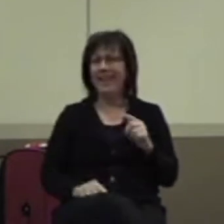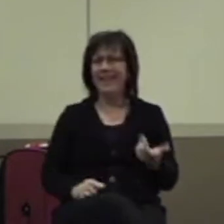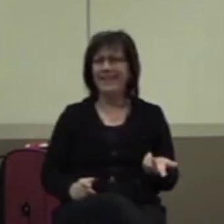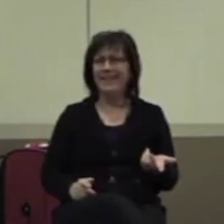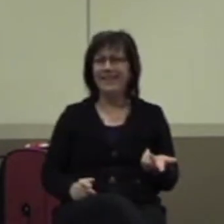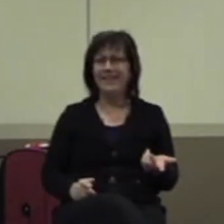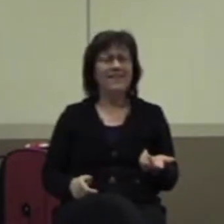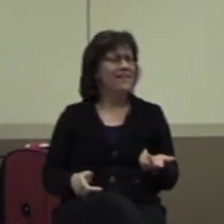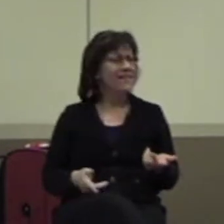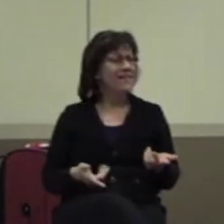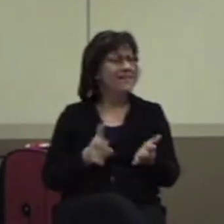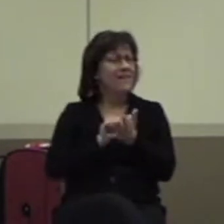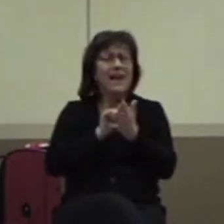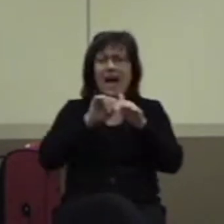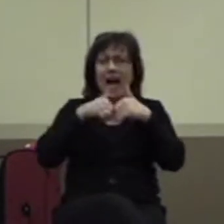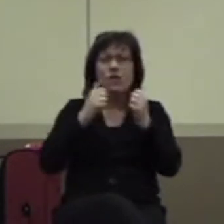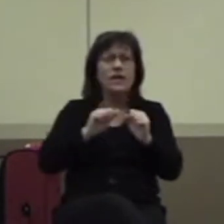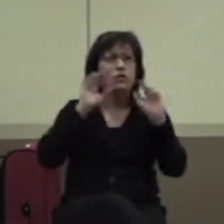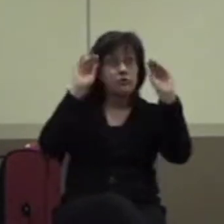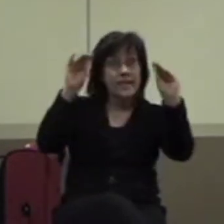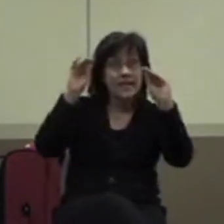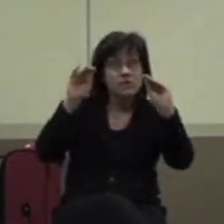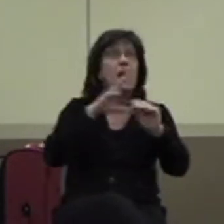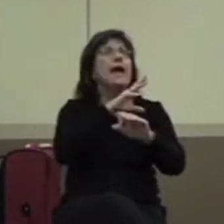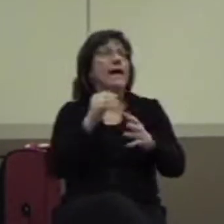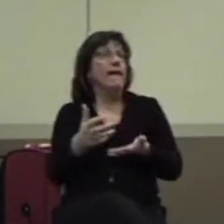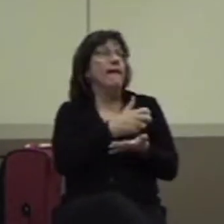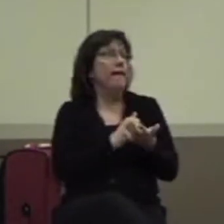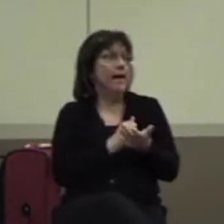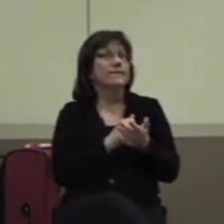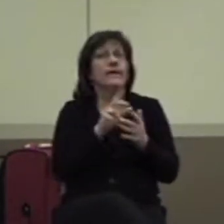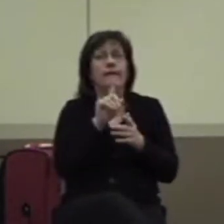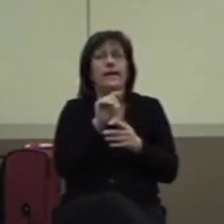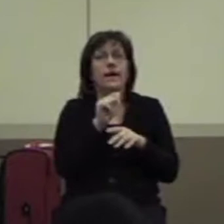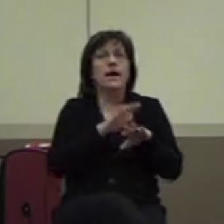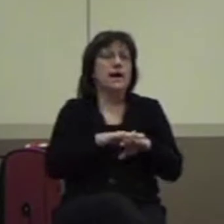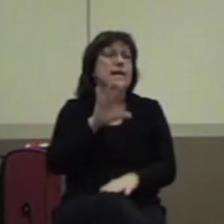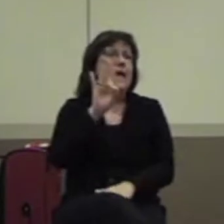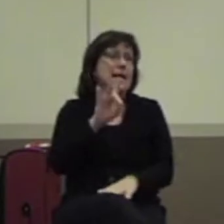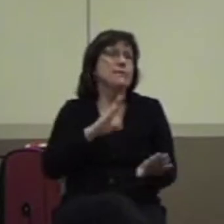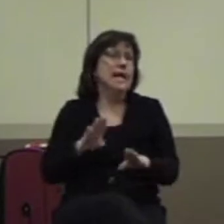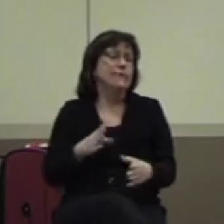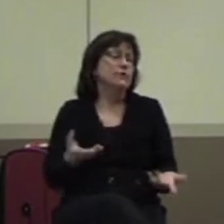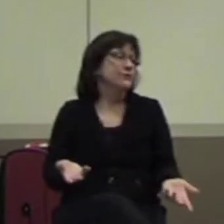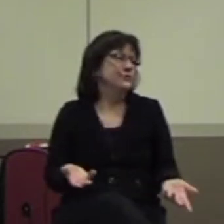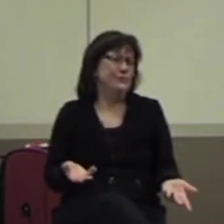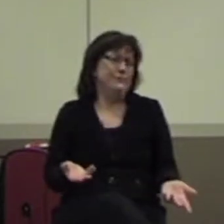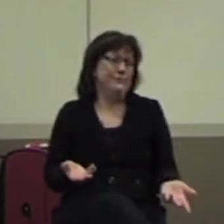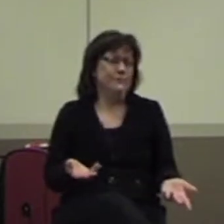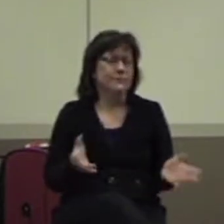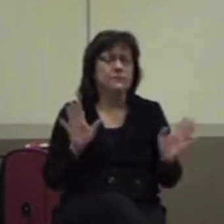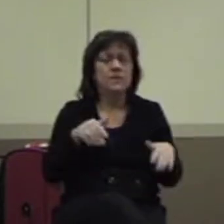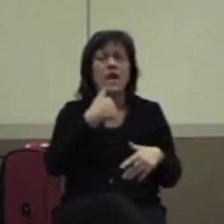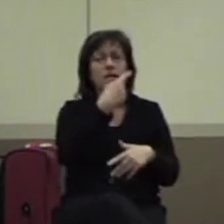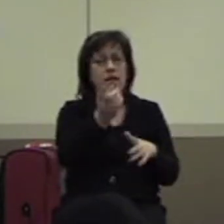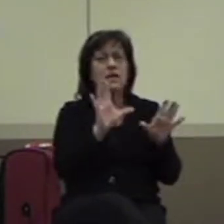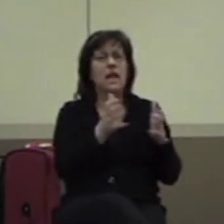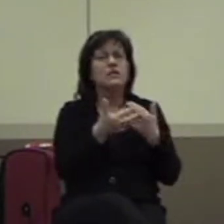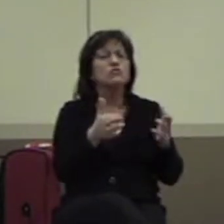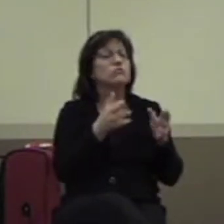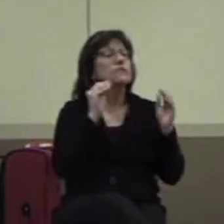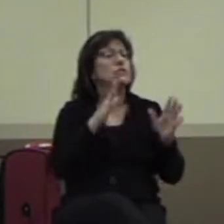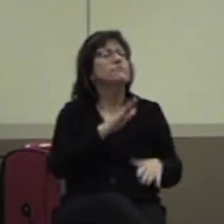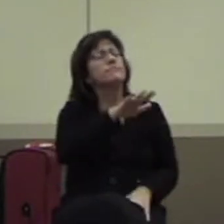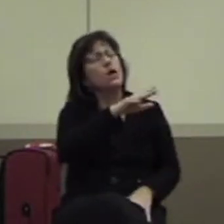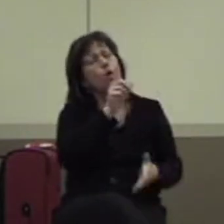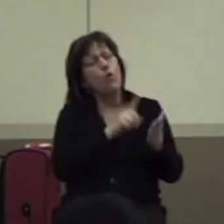it. So how on earth could you teach and collect data on 8 behaviors? So here's what I tell classroom teachers. I say,